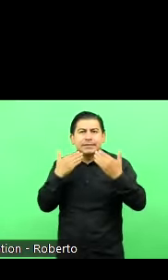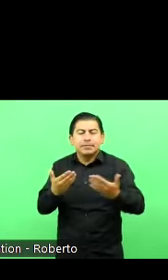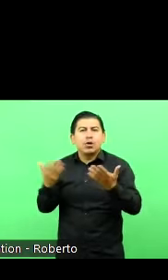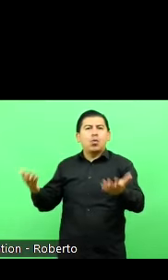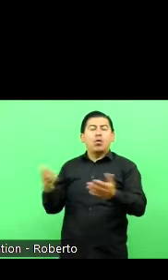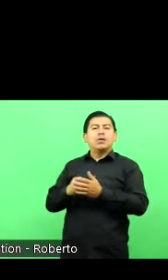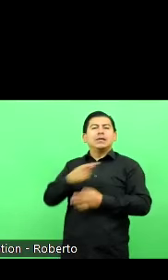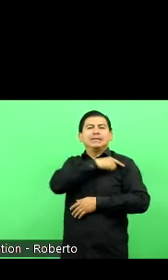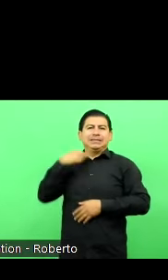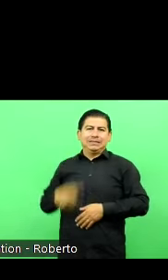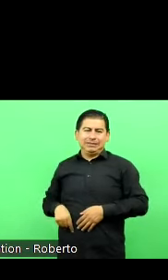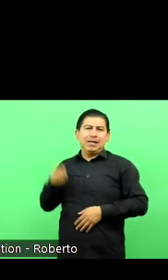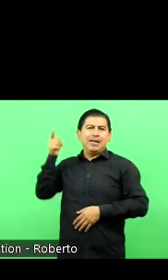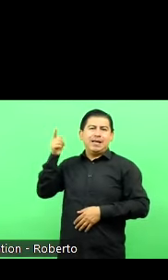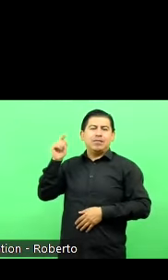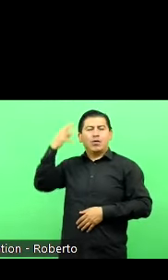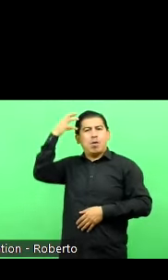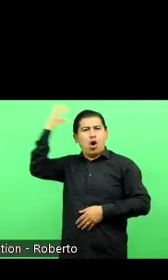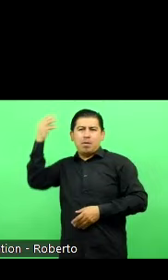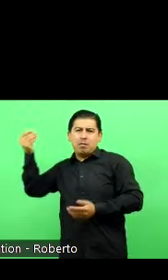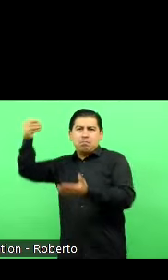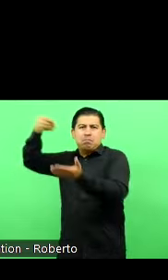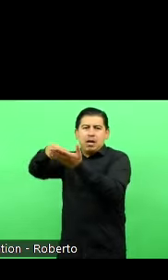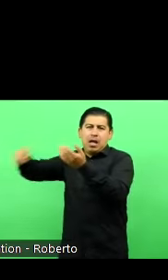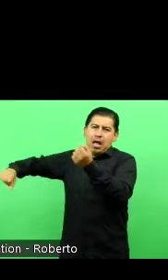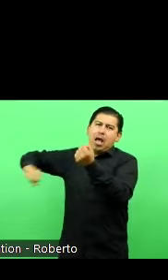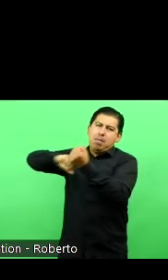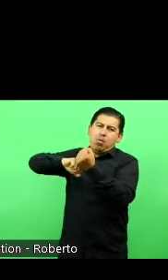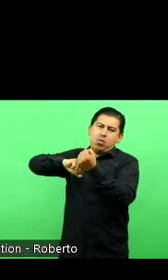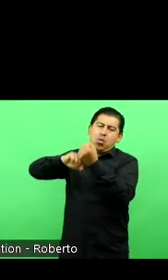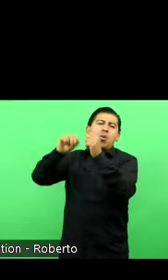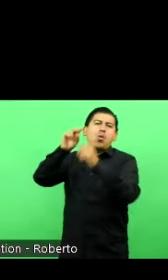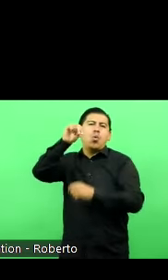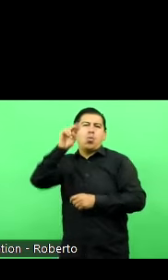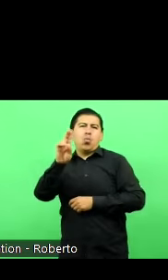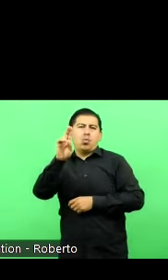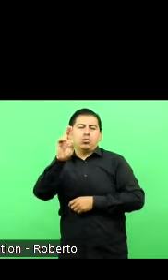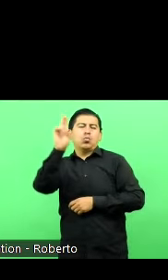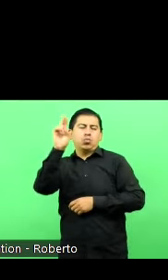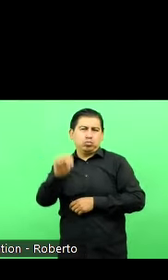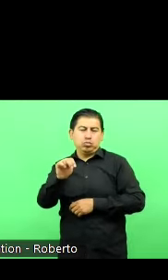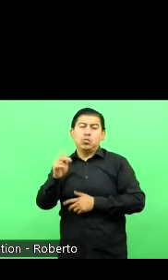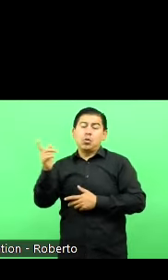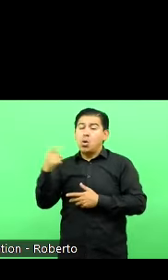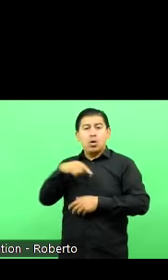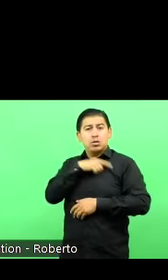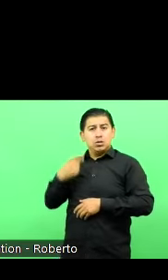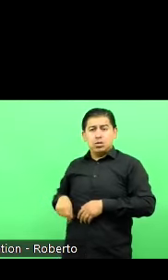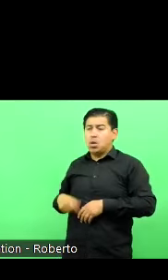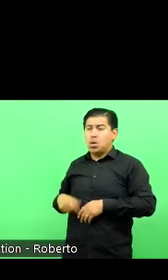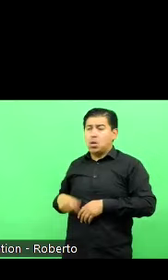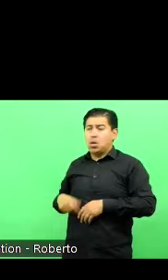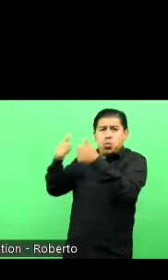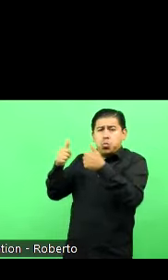and the government of China are also launching a joint program initiative entitled China-UN Global South-South Development